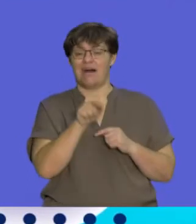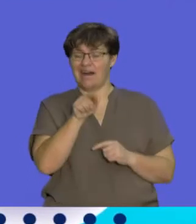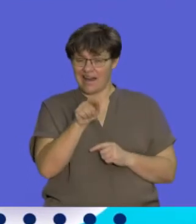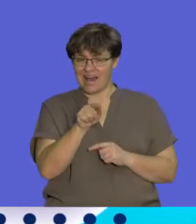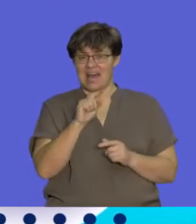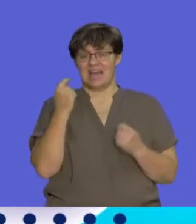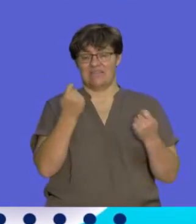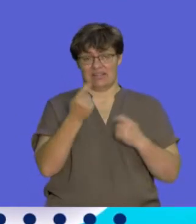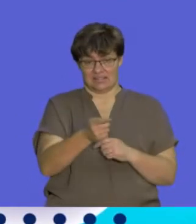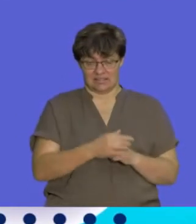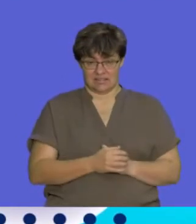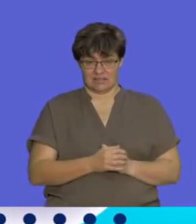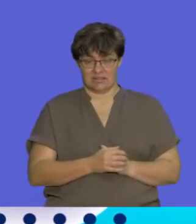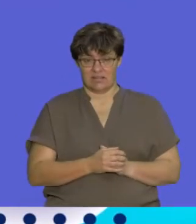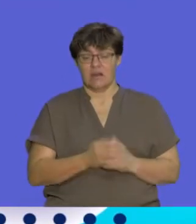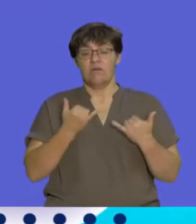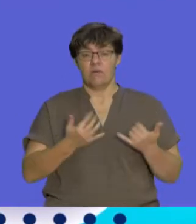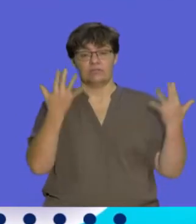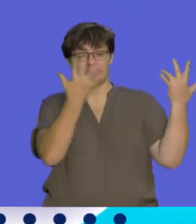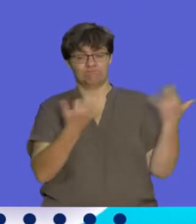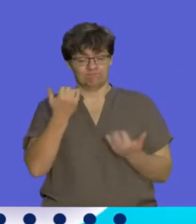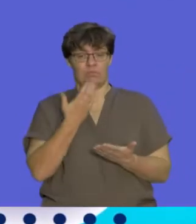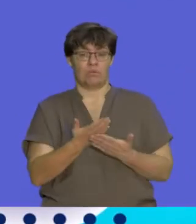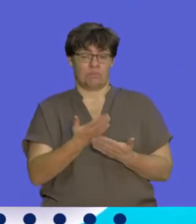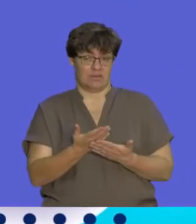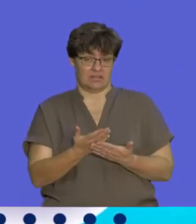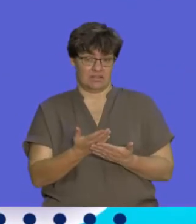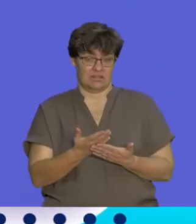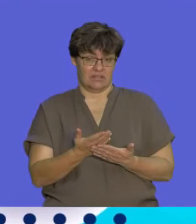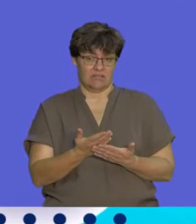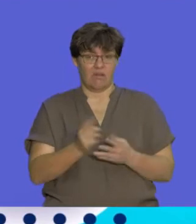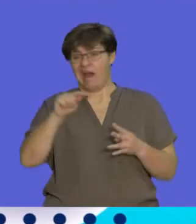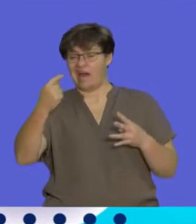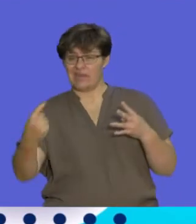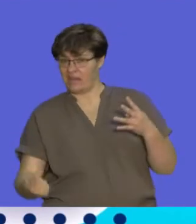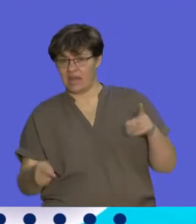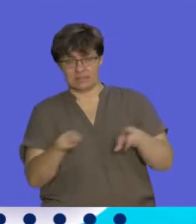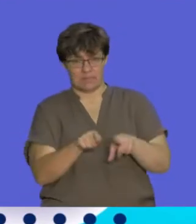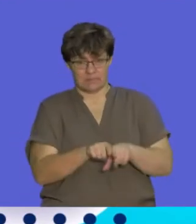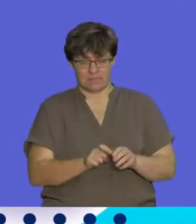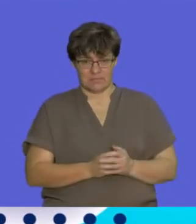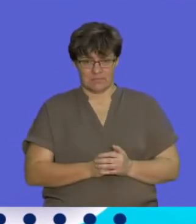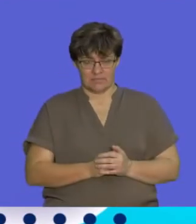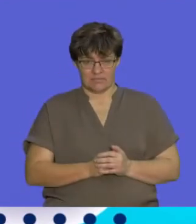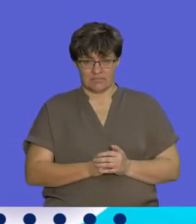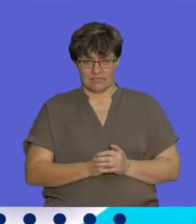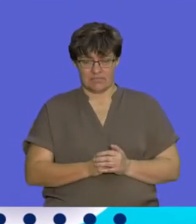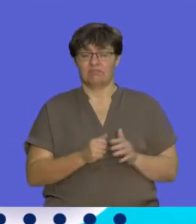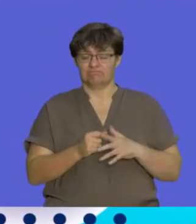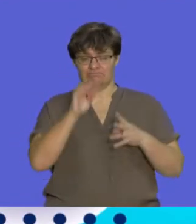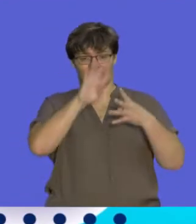event. We'd be able to calculate the probability for the other socks as well, using the same probability